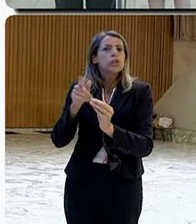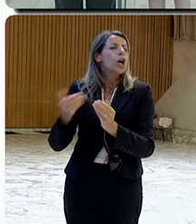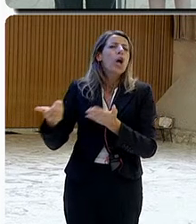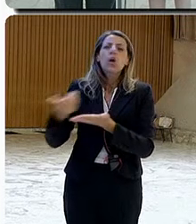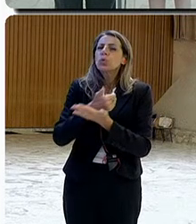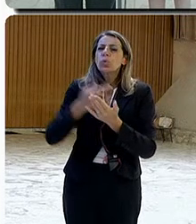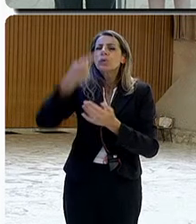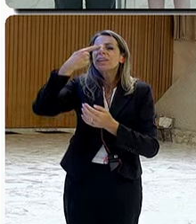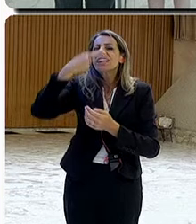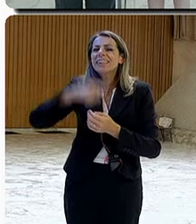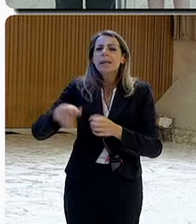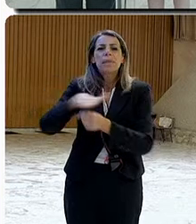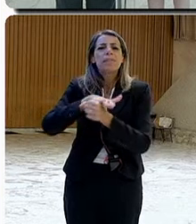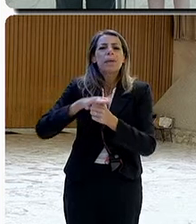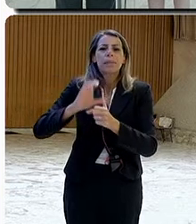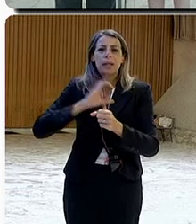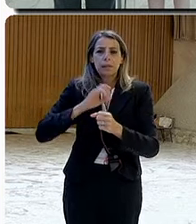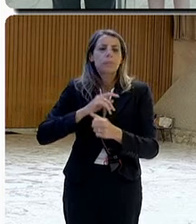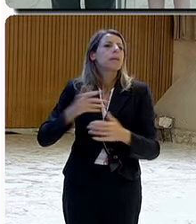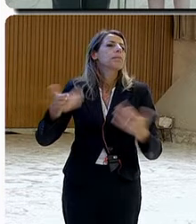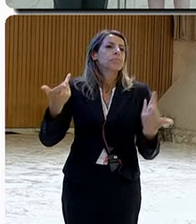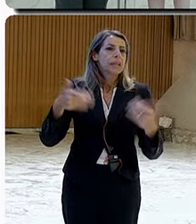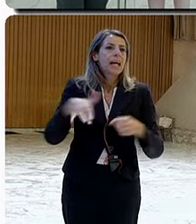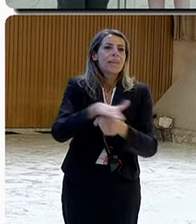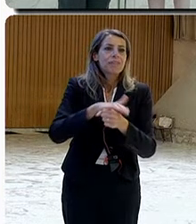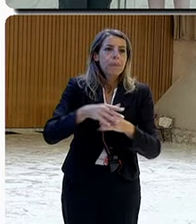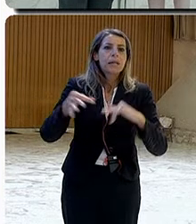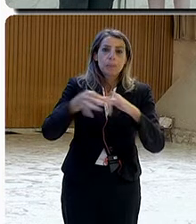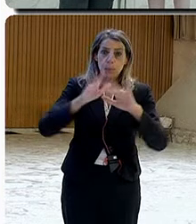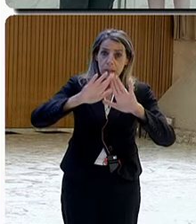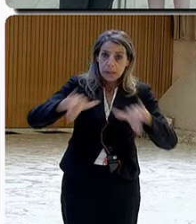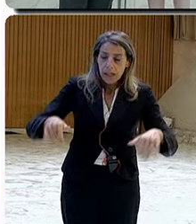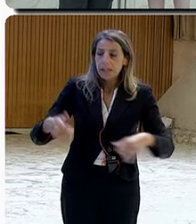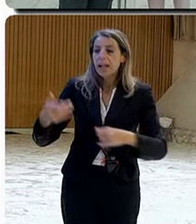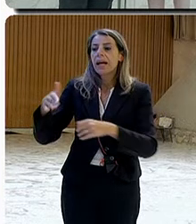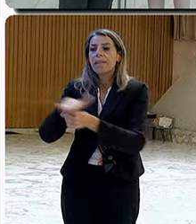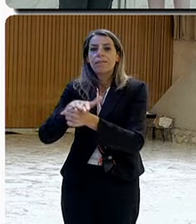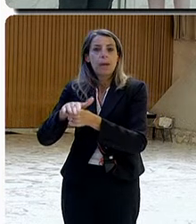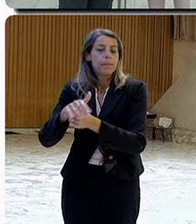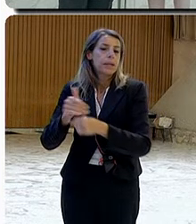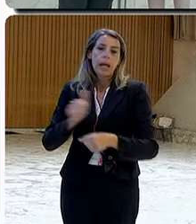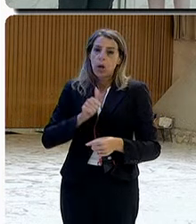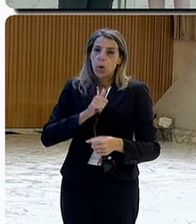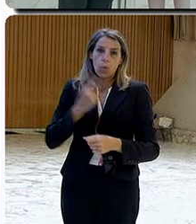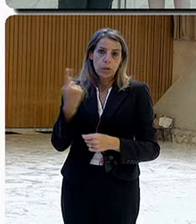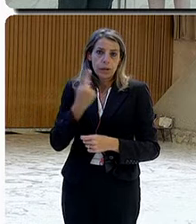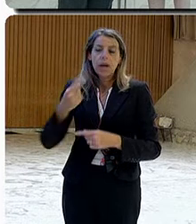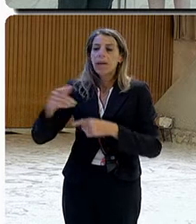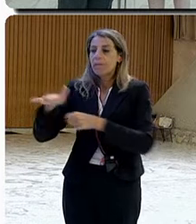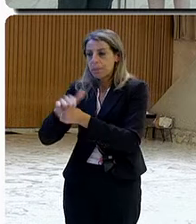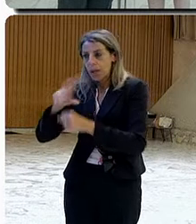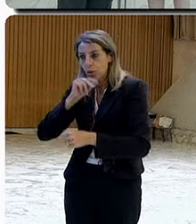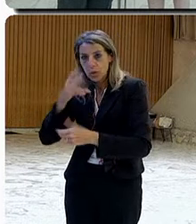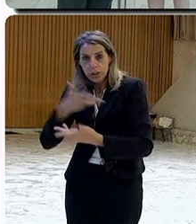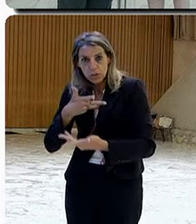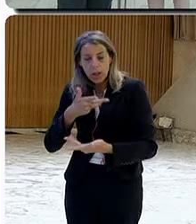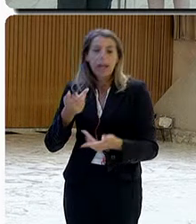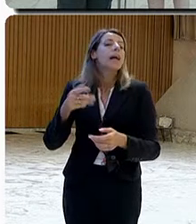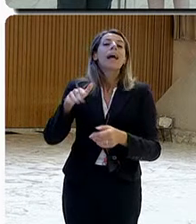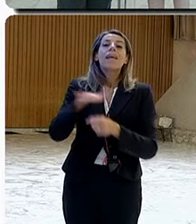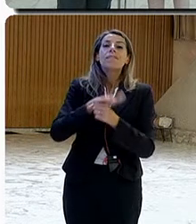households, married and divorced households, single-parent families, grandparenting families, foster families,